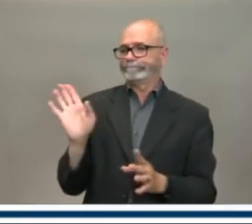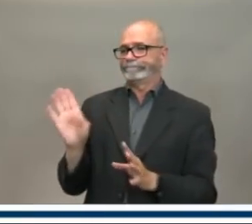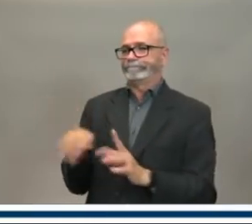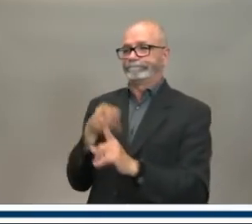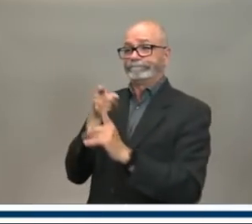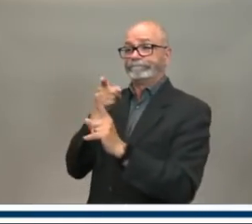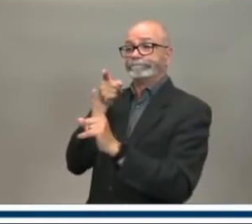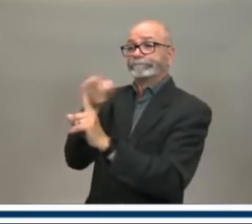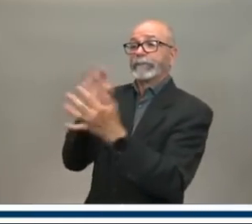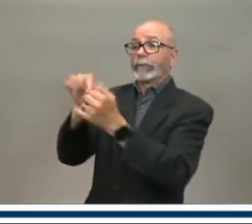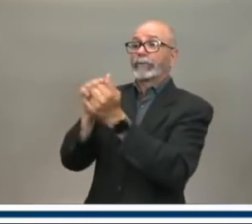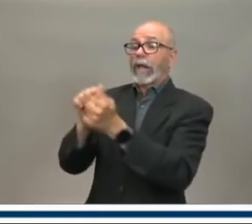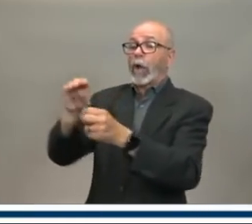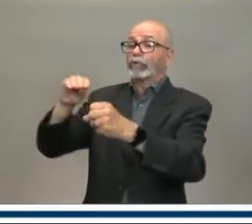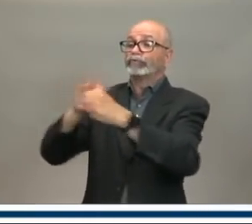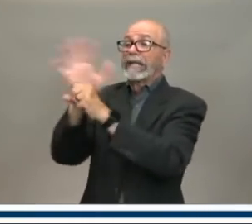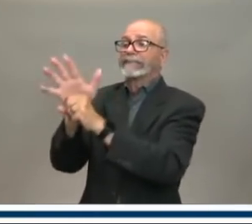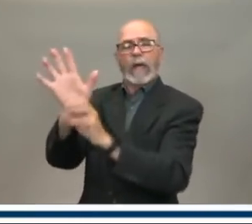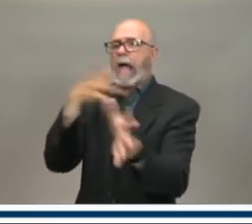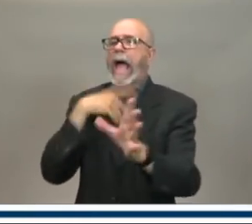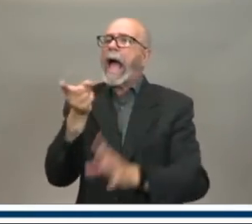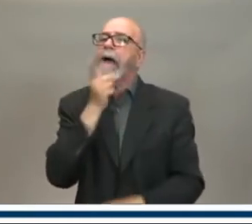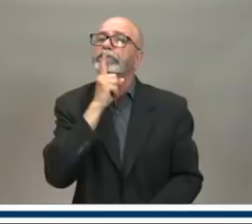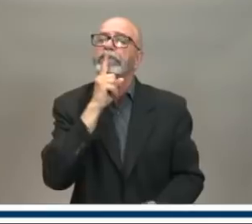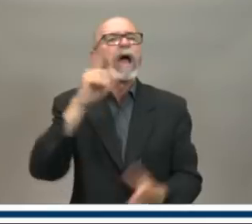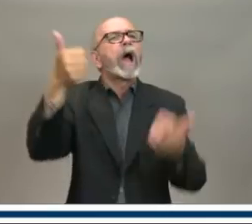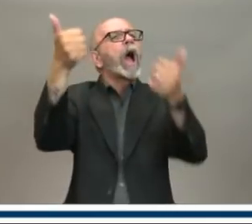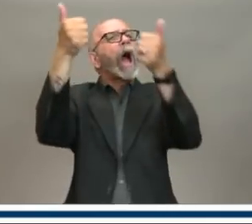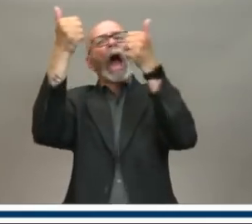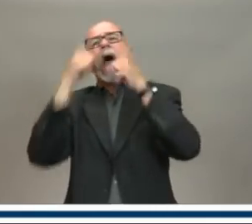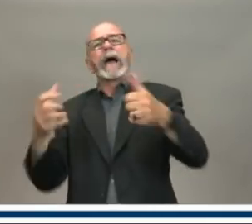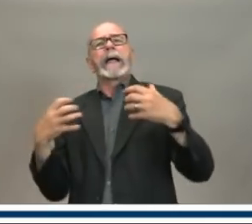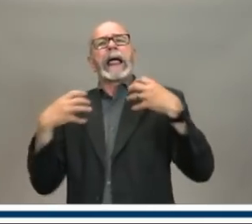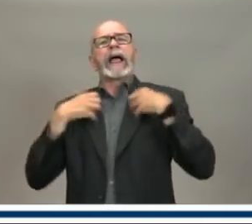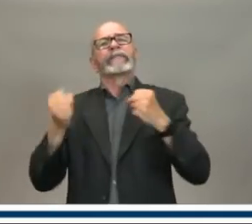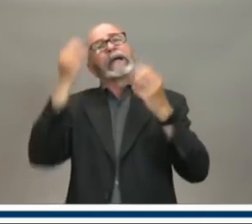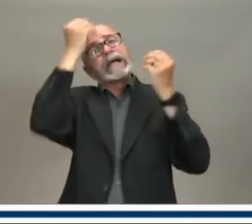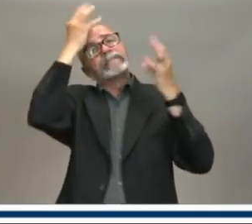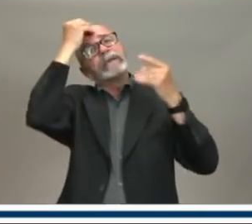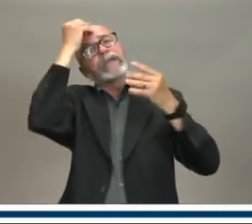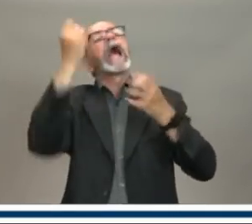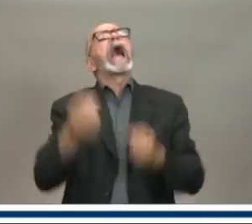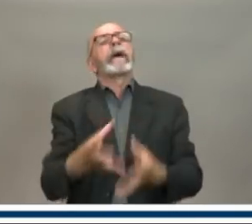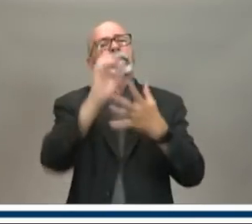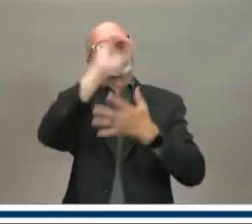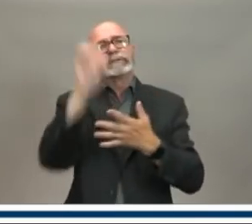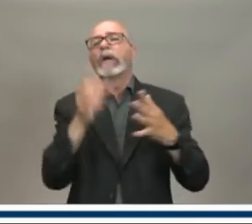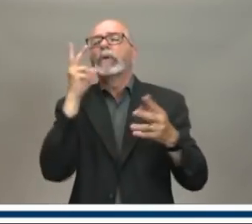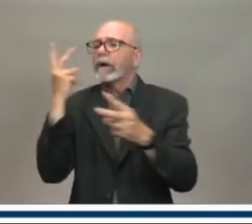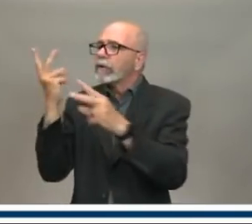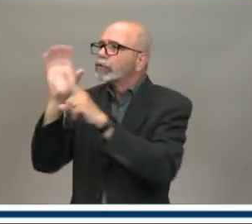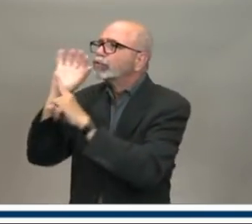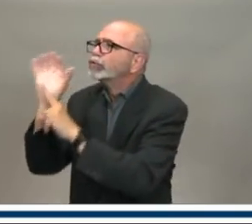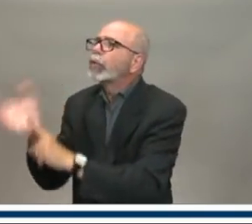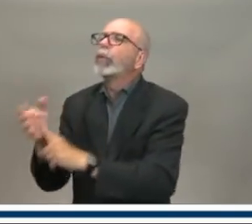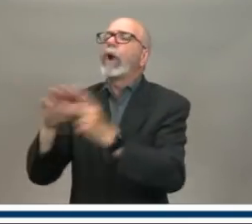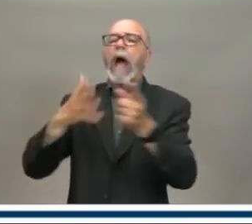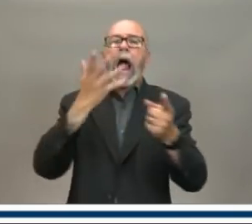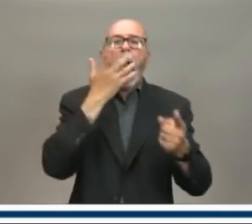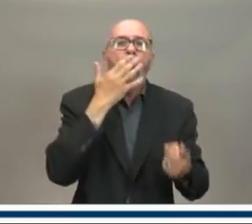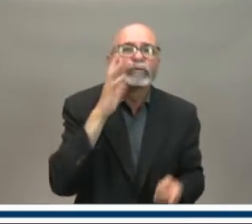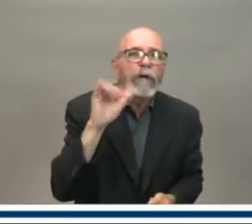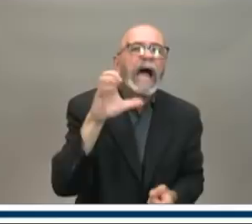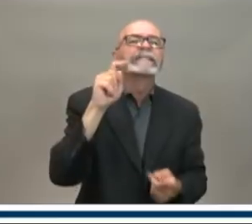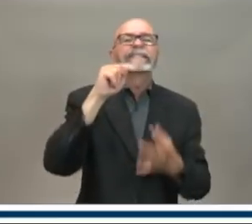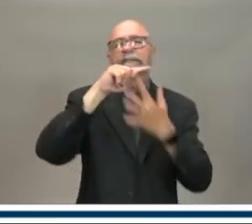at all health data and be able to break it down at whether it's by race, culture, socioeconomics, whatever. That we need to